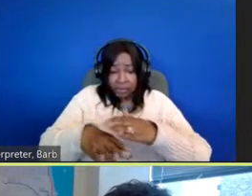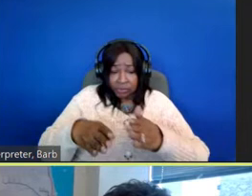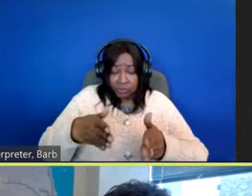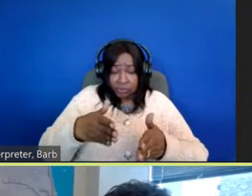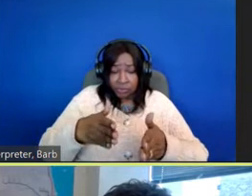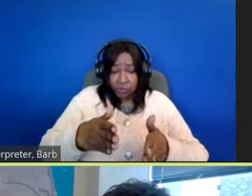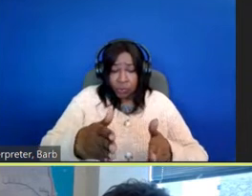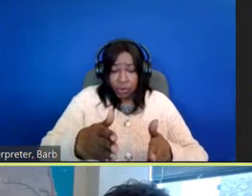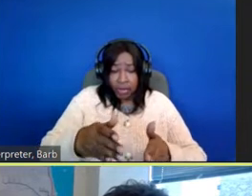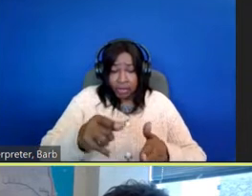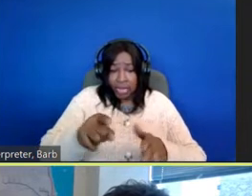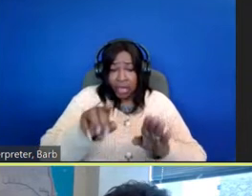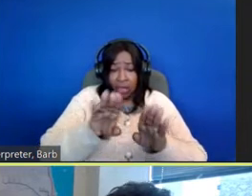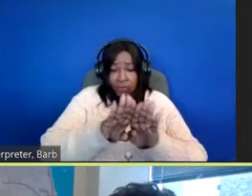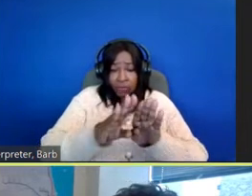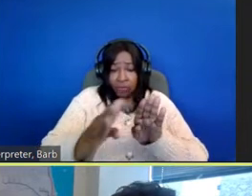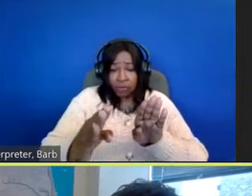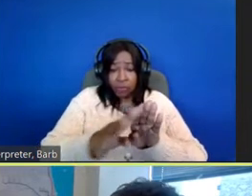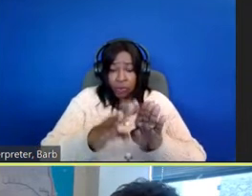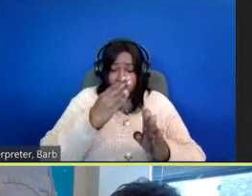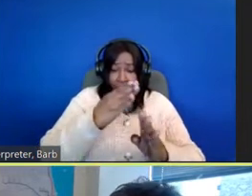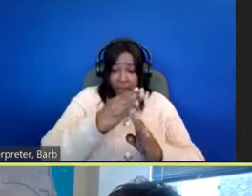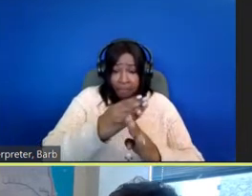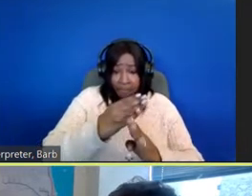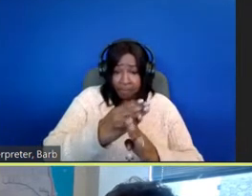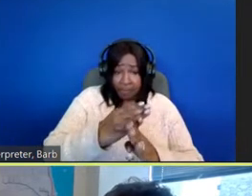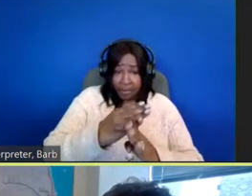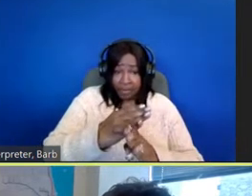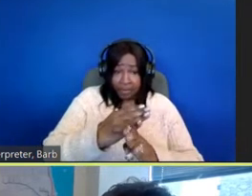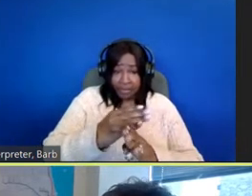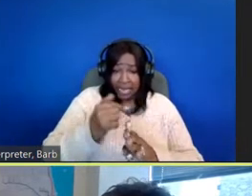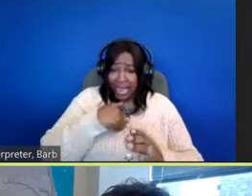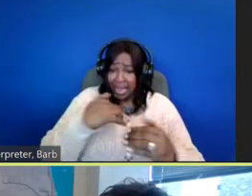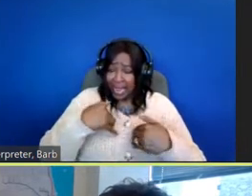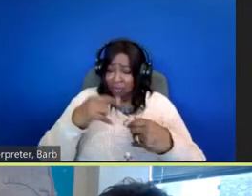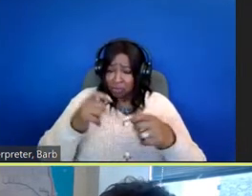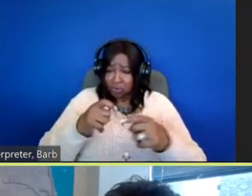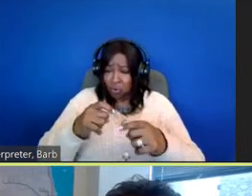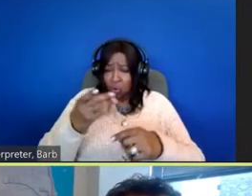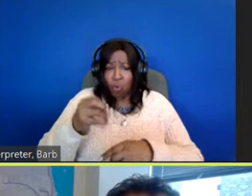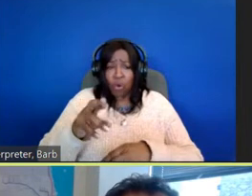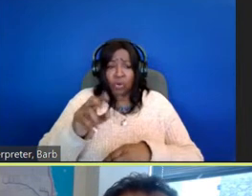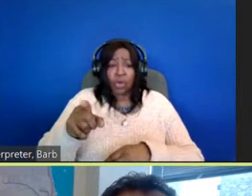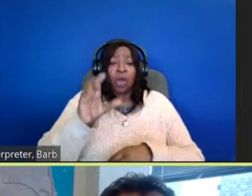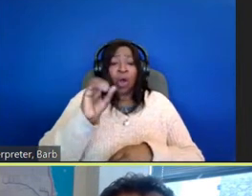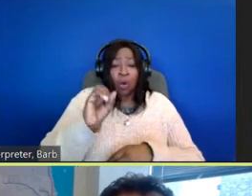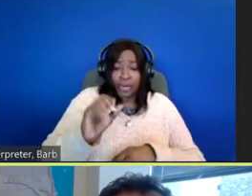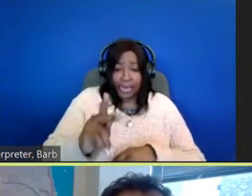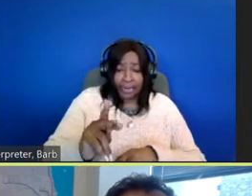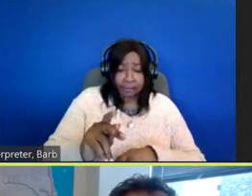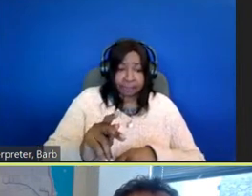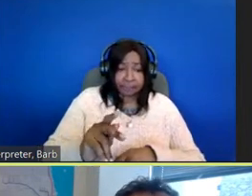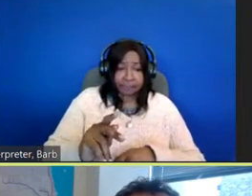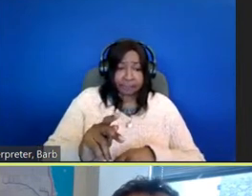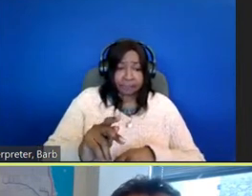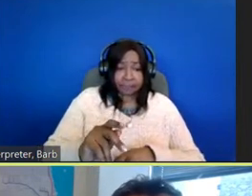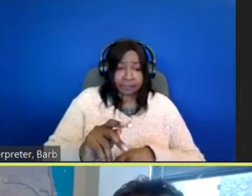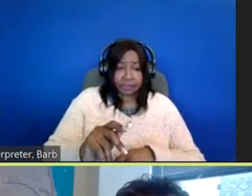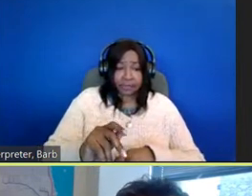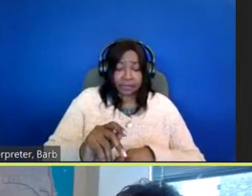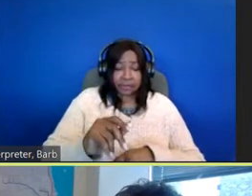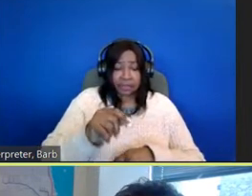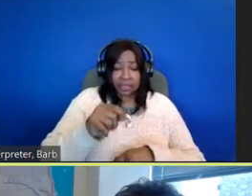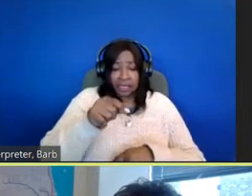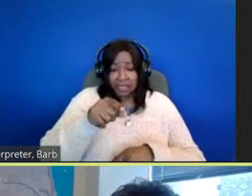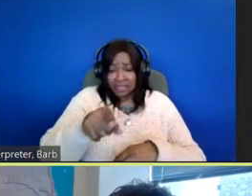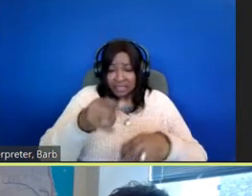at the doorway of the bus. Do I have control of this, or do you hear it? Okay. So the